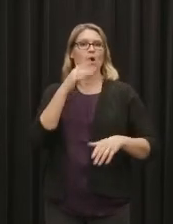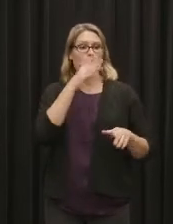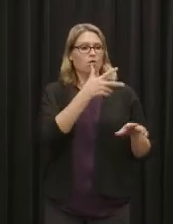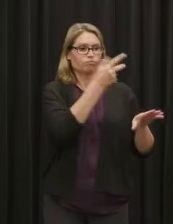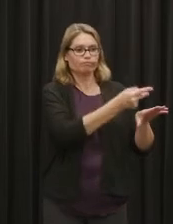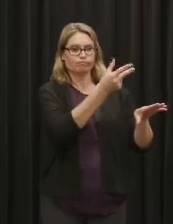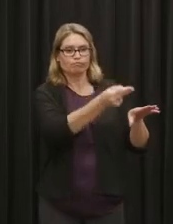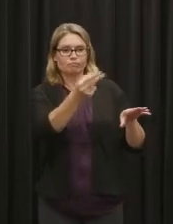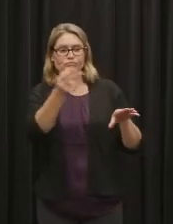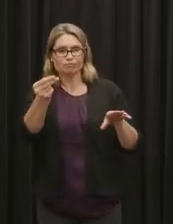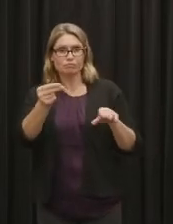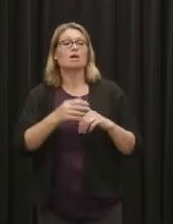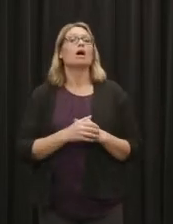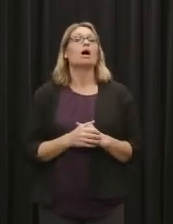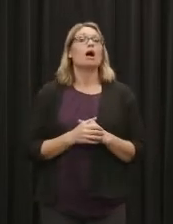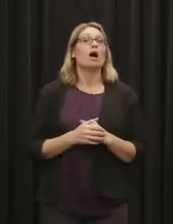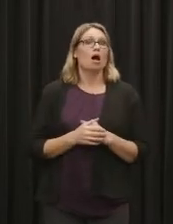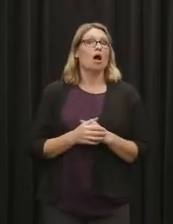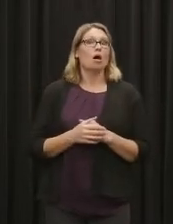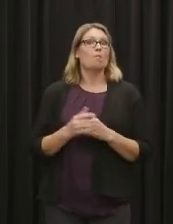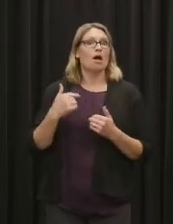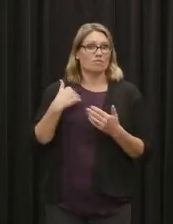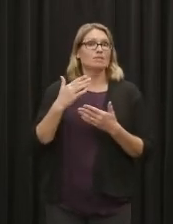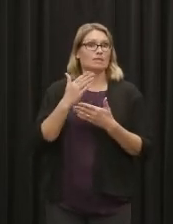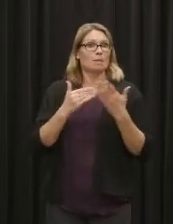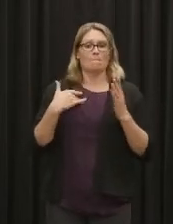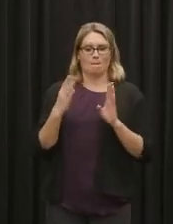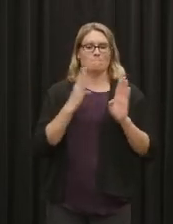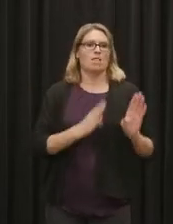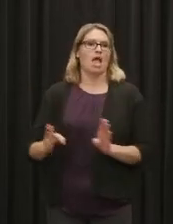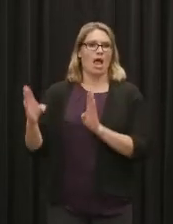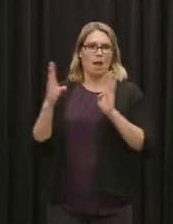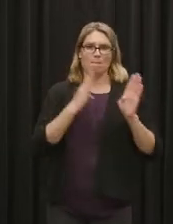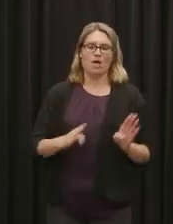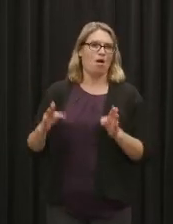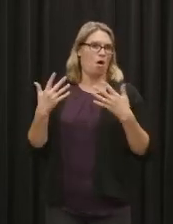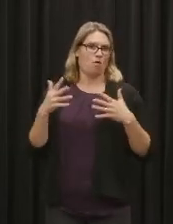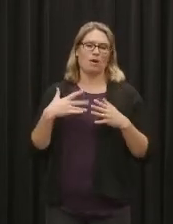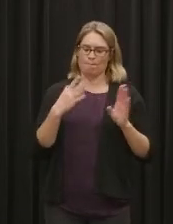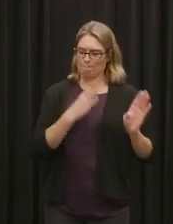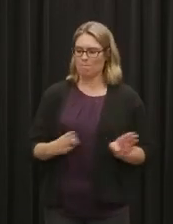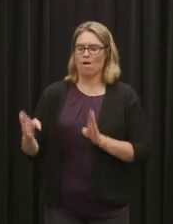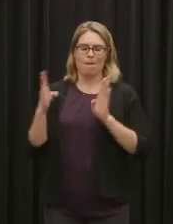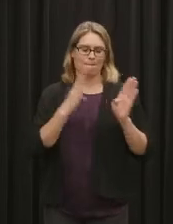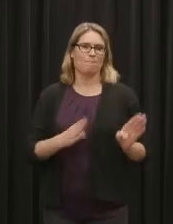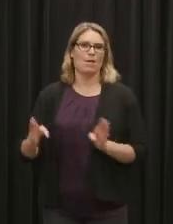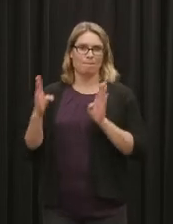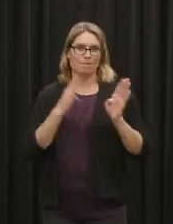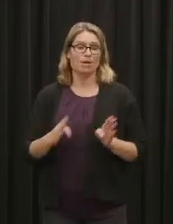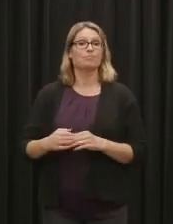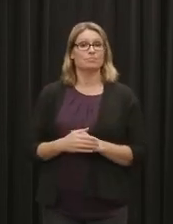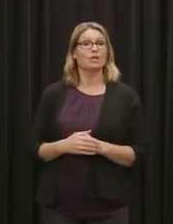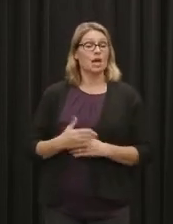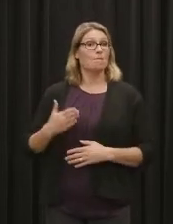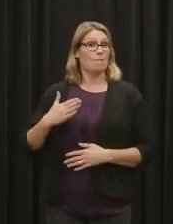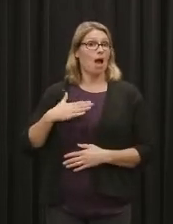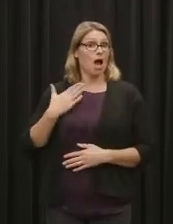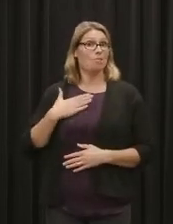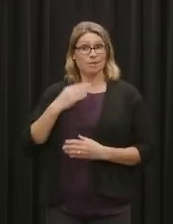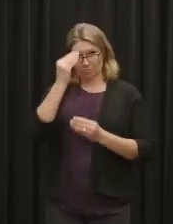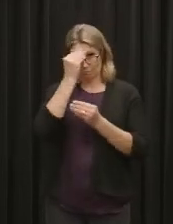Brunswick. And I can assure you a remarkable amount of planning has already taken place. I'm pleased to